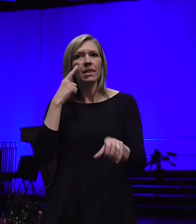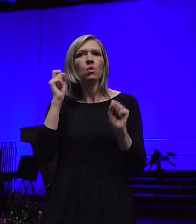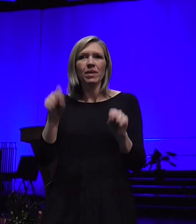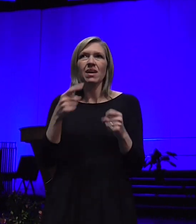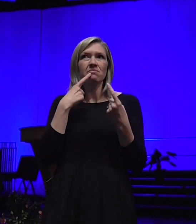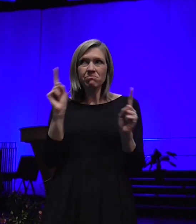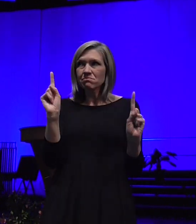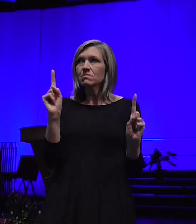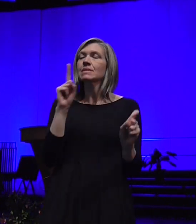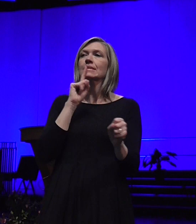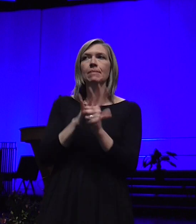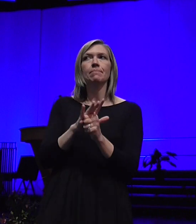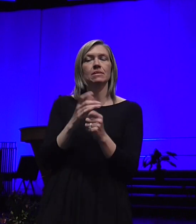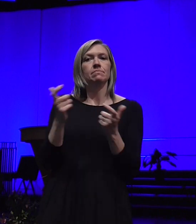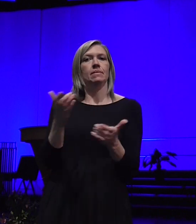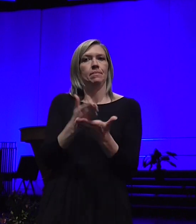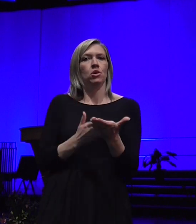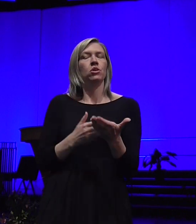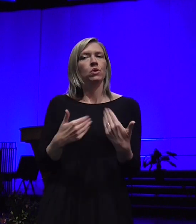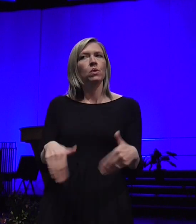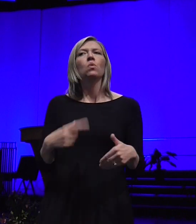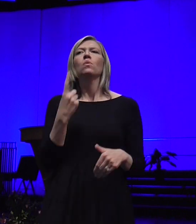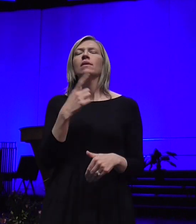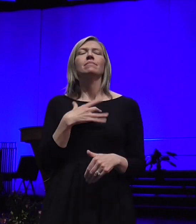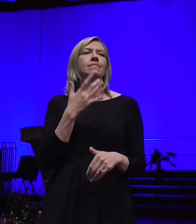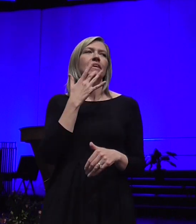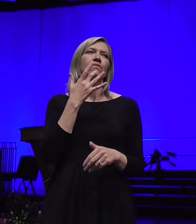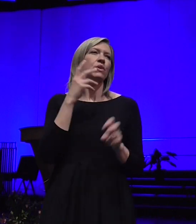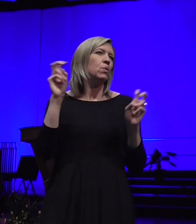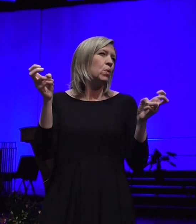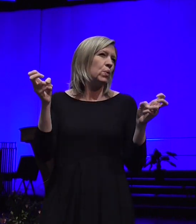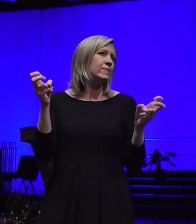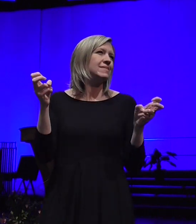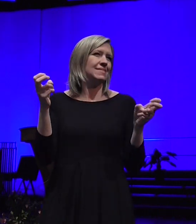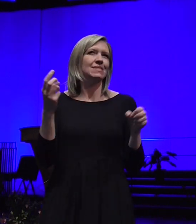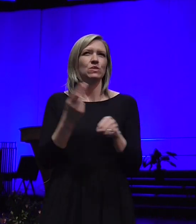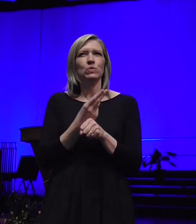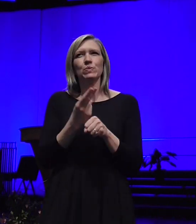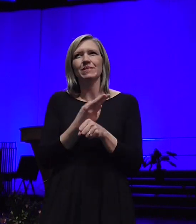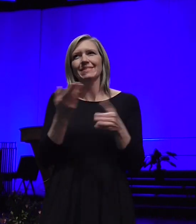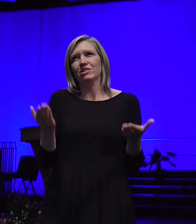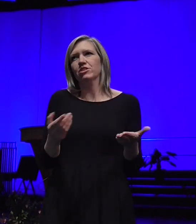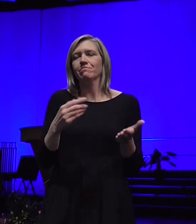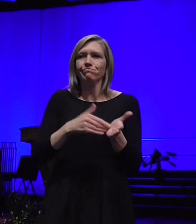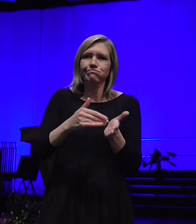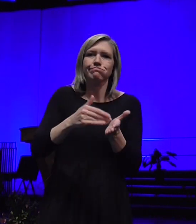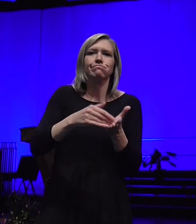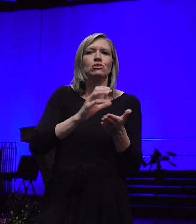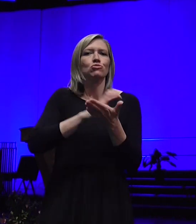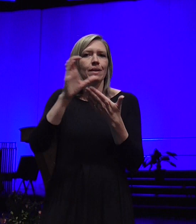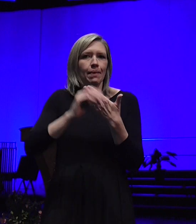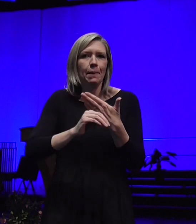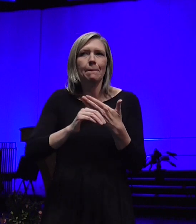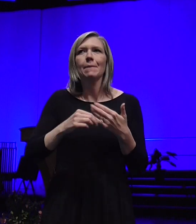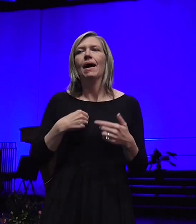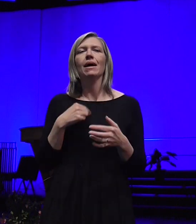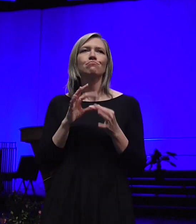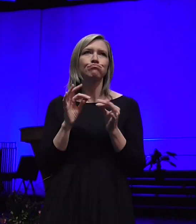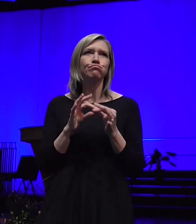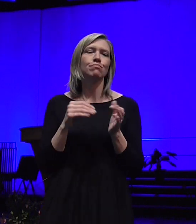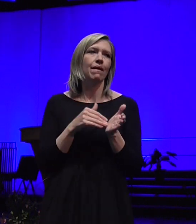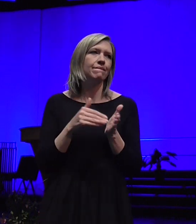of it. One of my favorite quotes that we use here, we use it in our curriculum. I've used it